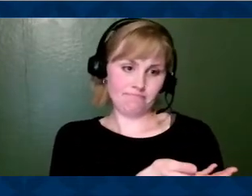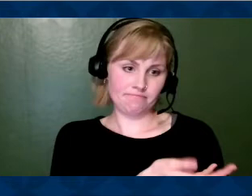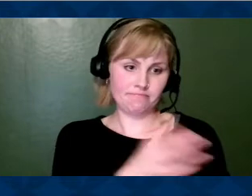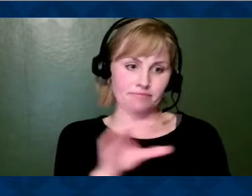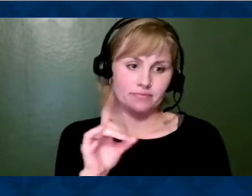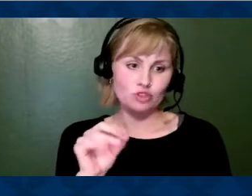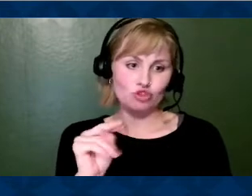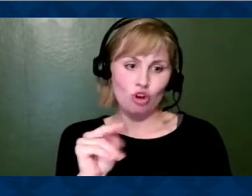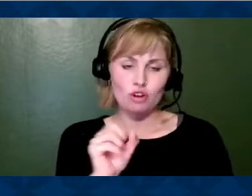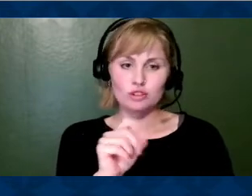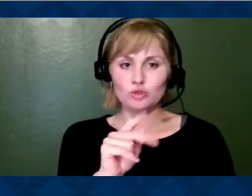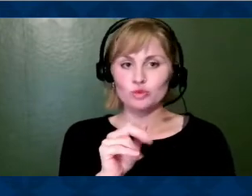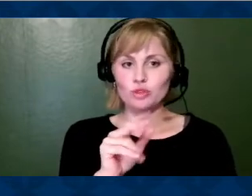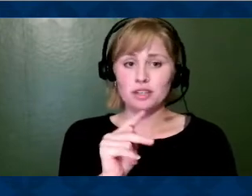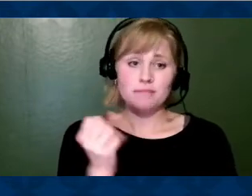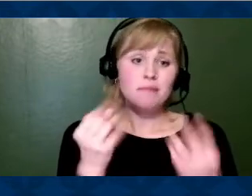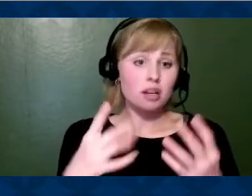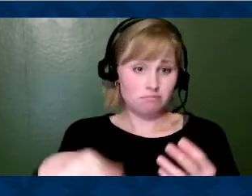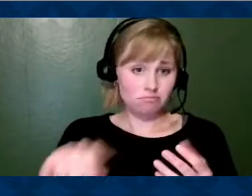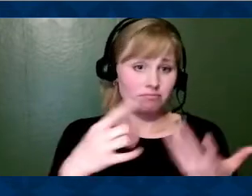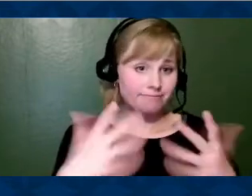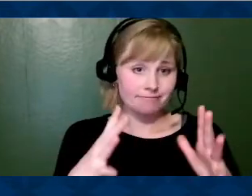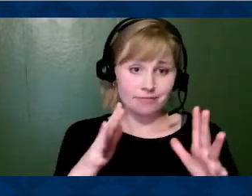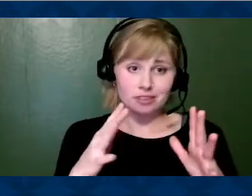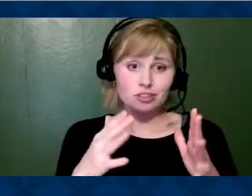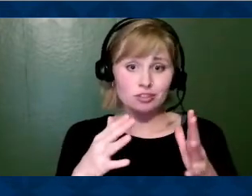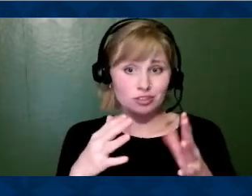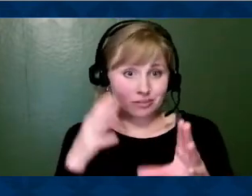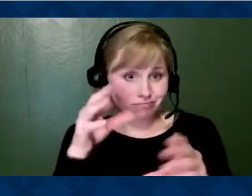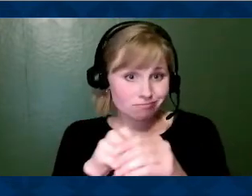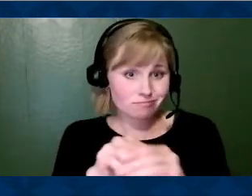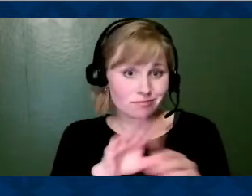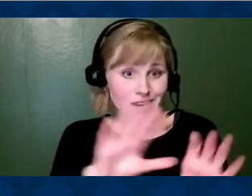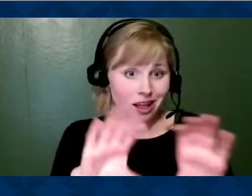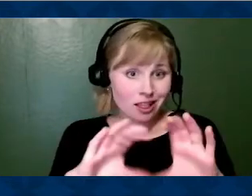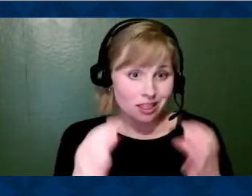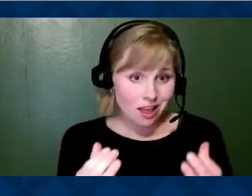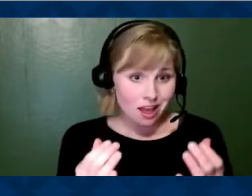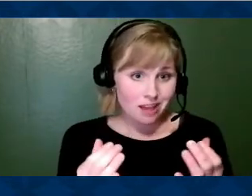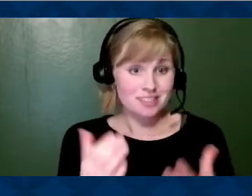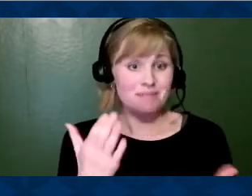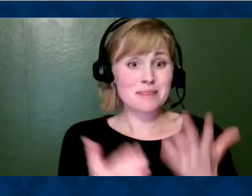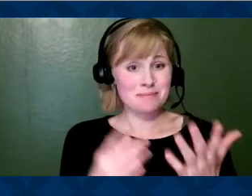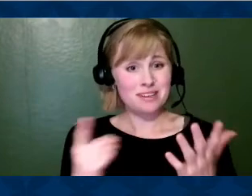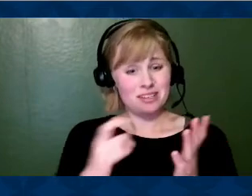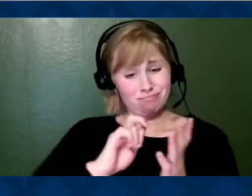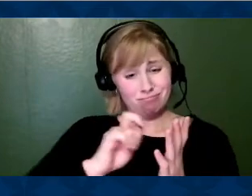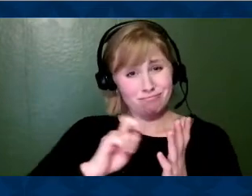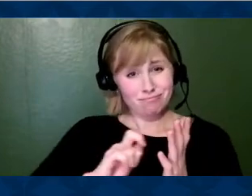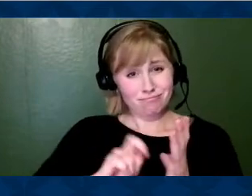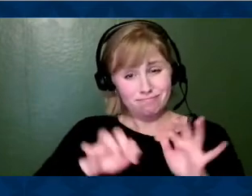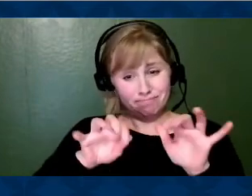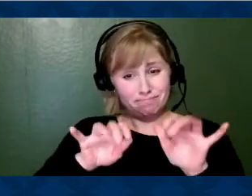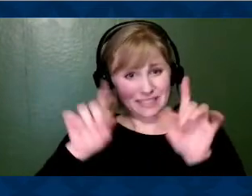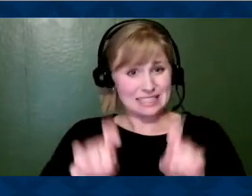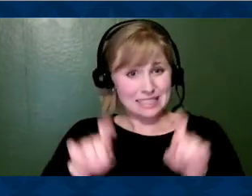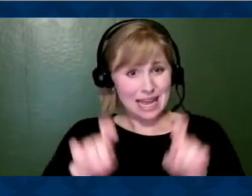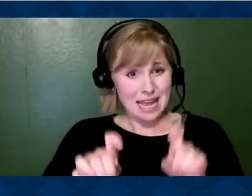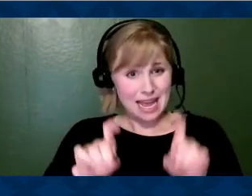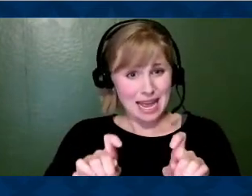him for criminal law and criminal procedure. Many of you may not have been able to get an A on his exam because they're very, very hard.